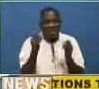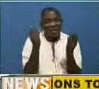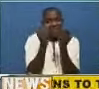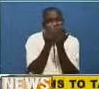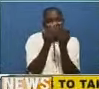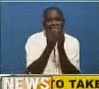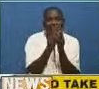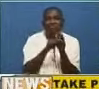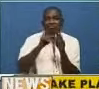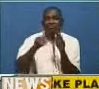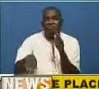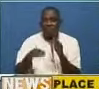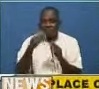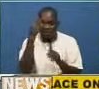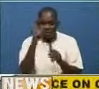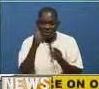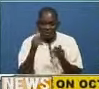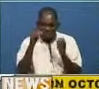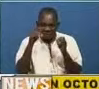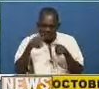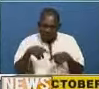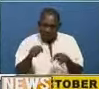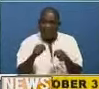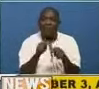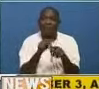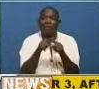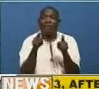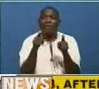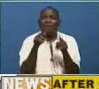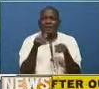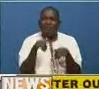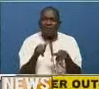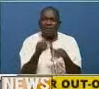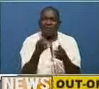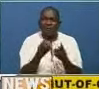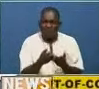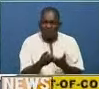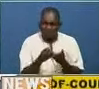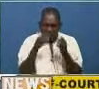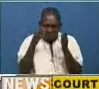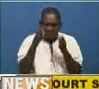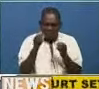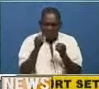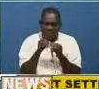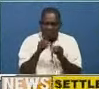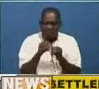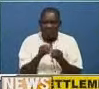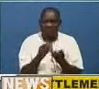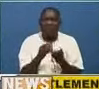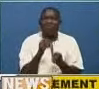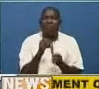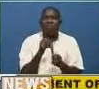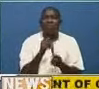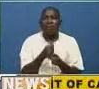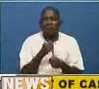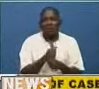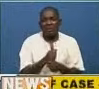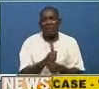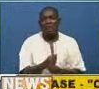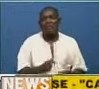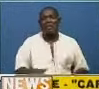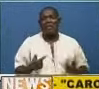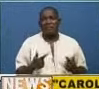dropped. She is determined, though, to turn her situation around and make something positive of her